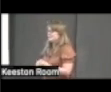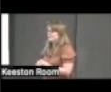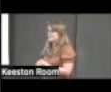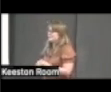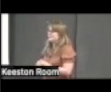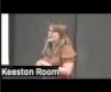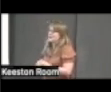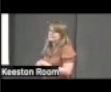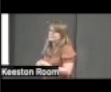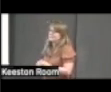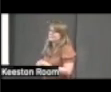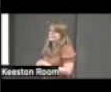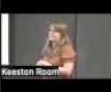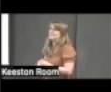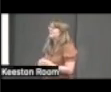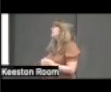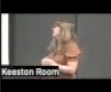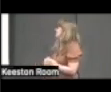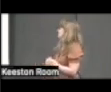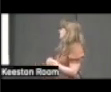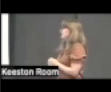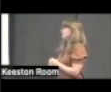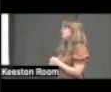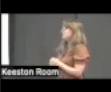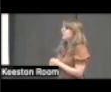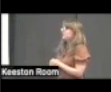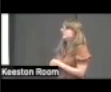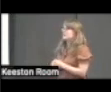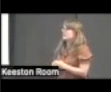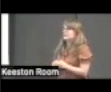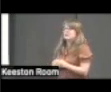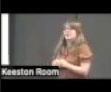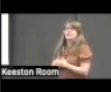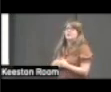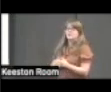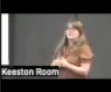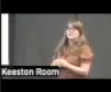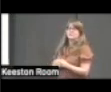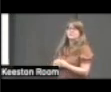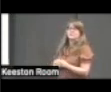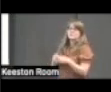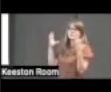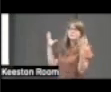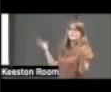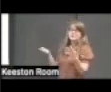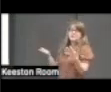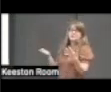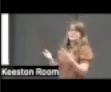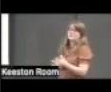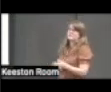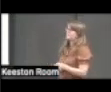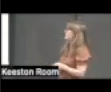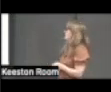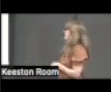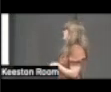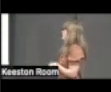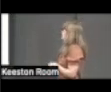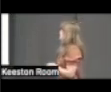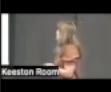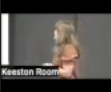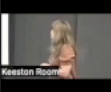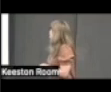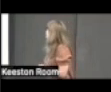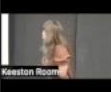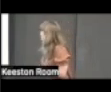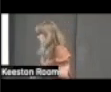from human caused. So they're labeling it based on our external pollution, changing the environment and raising